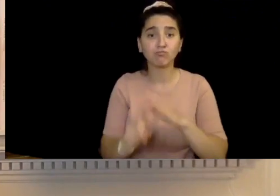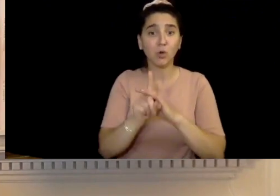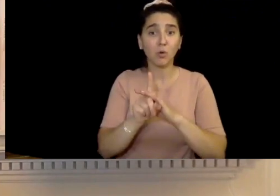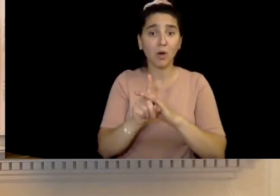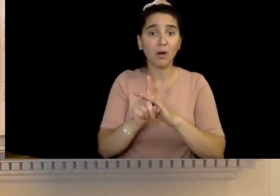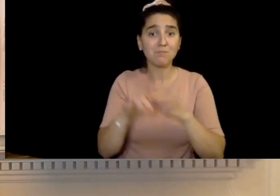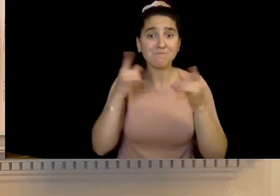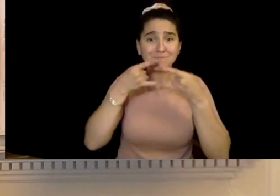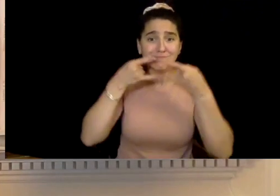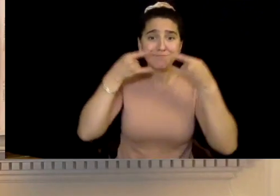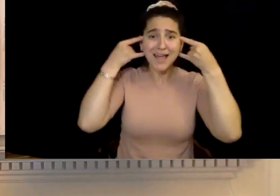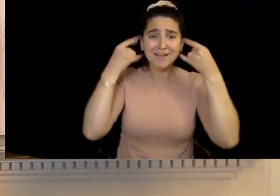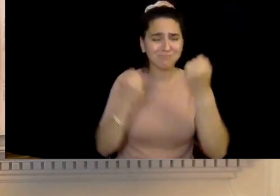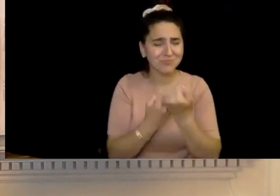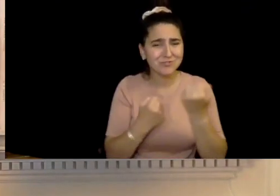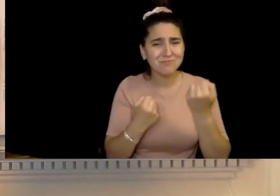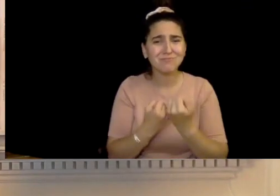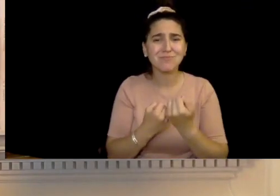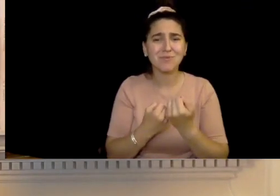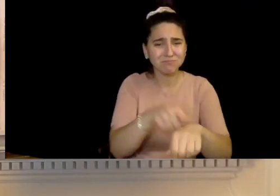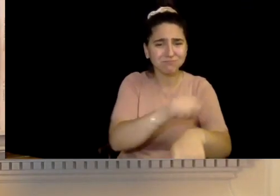their sleeves and they got to work.